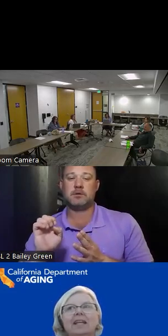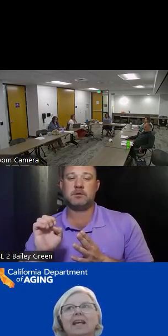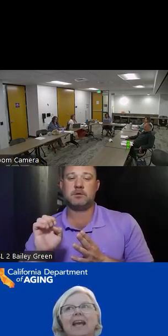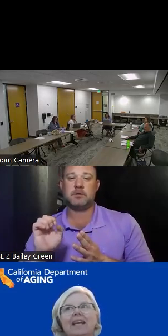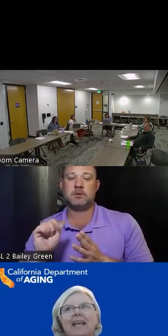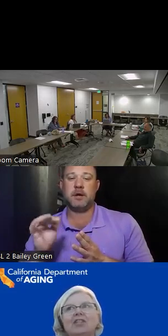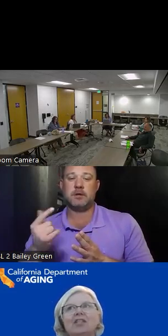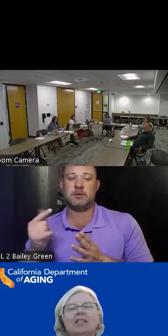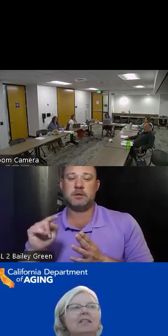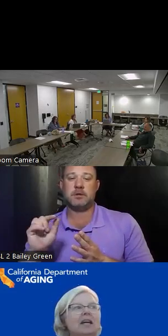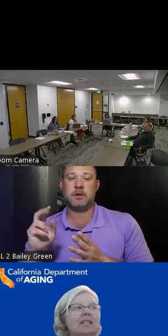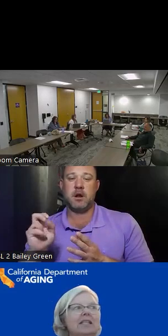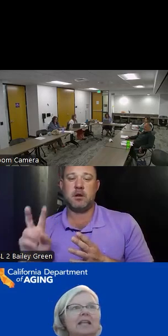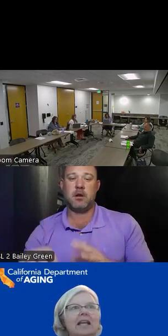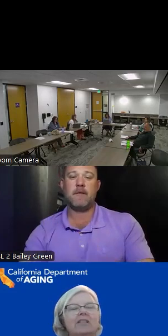ENGAGE, at